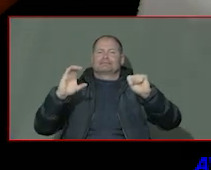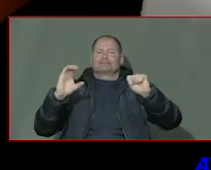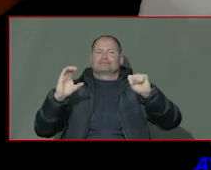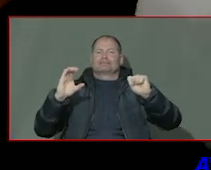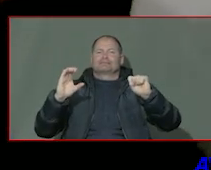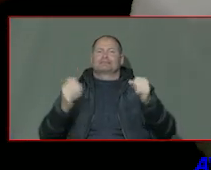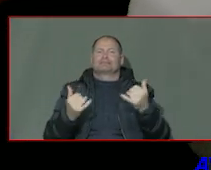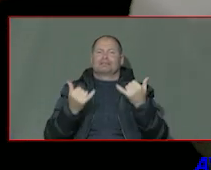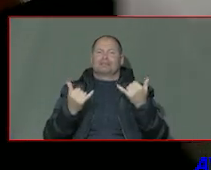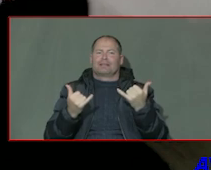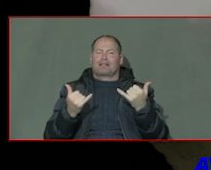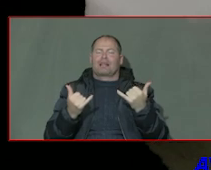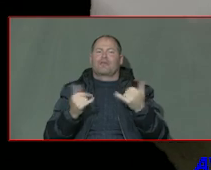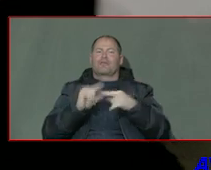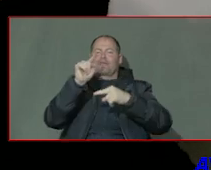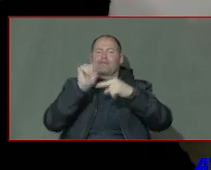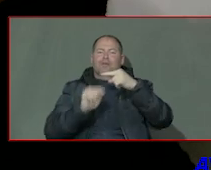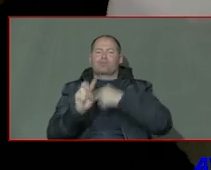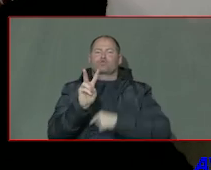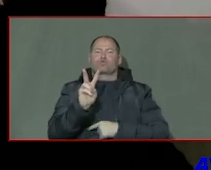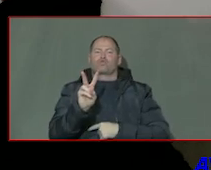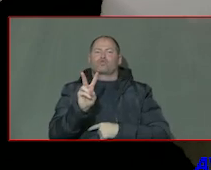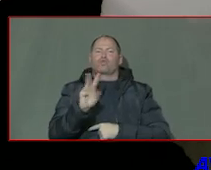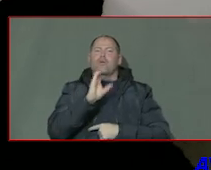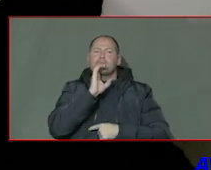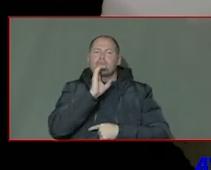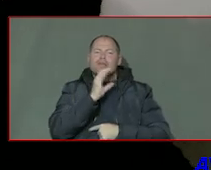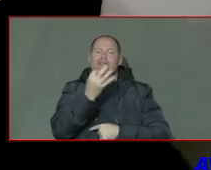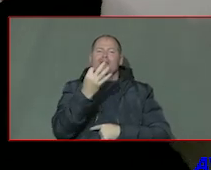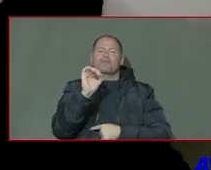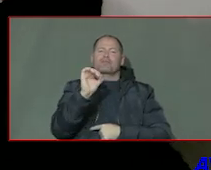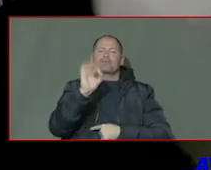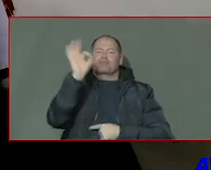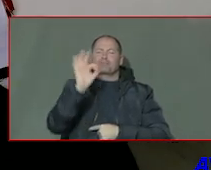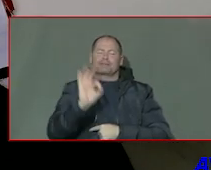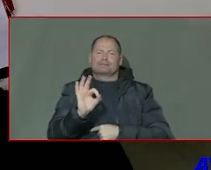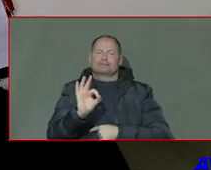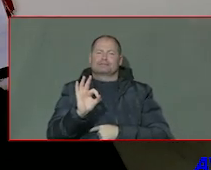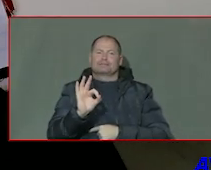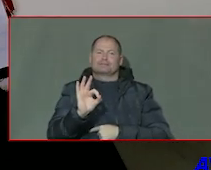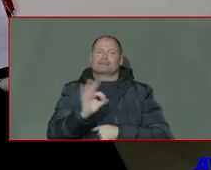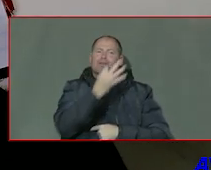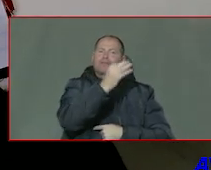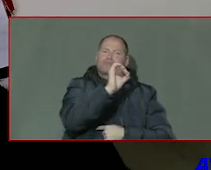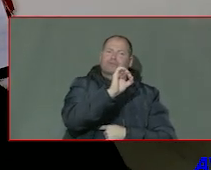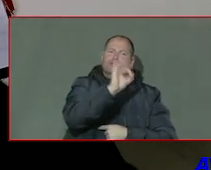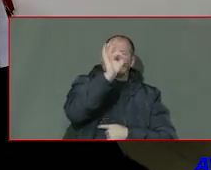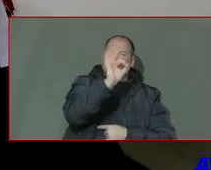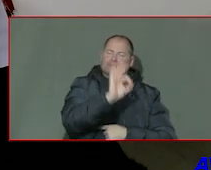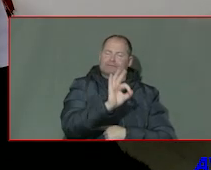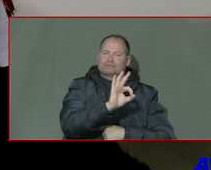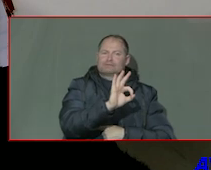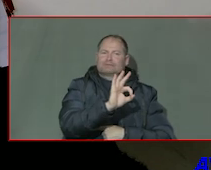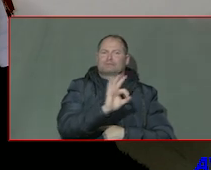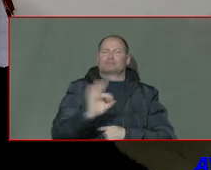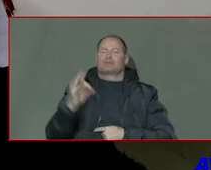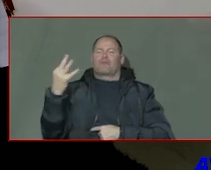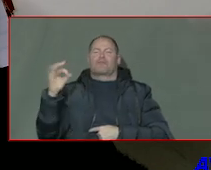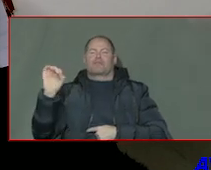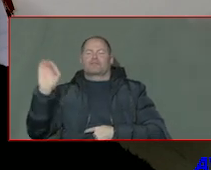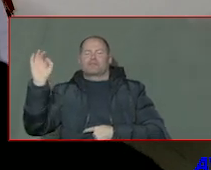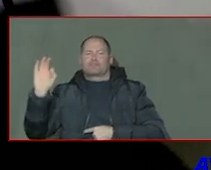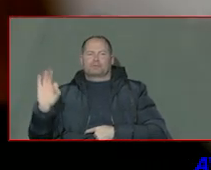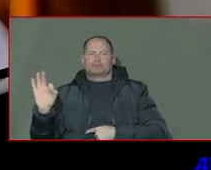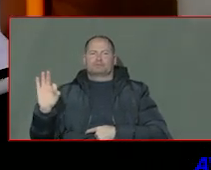60% by 2, which is going to be 30%. Then 30 will be for guanine and 30 will